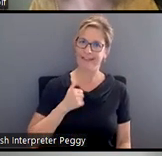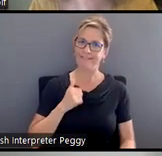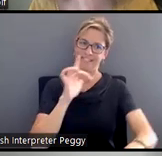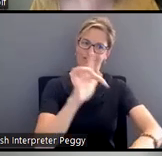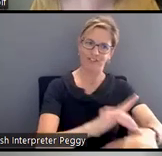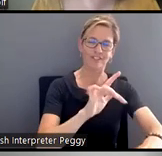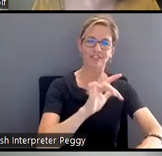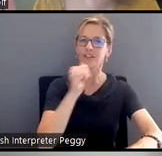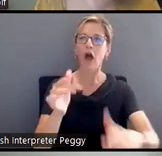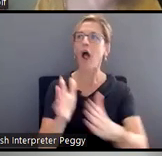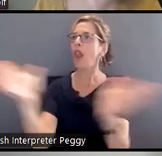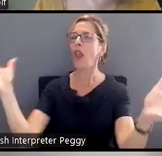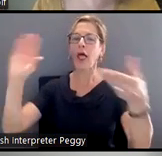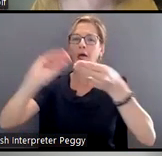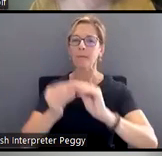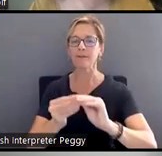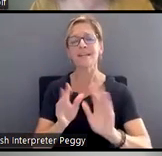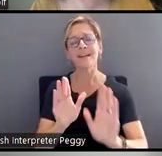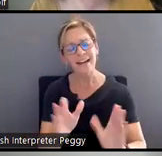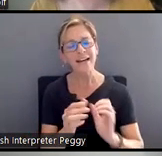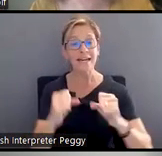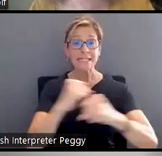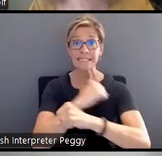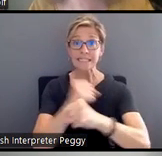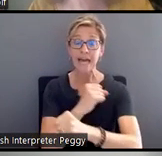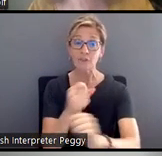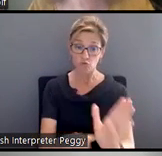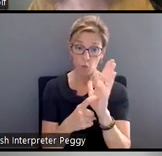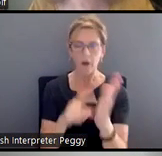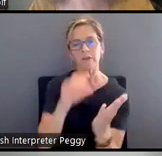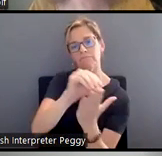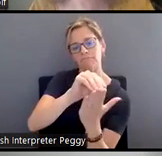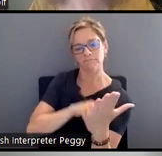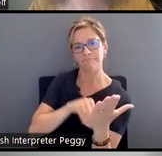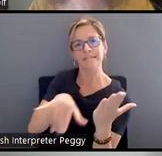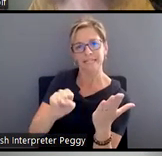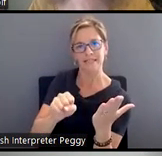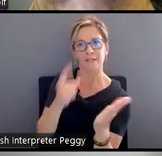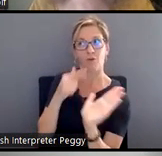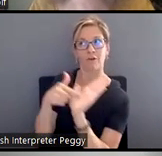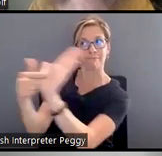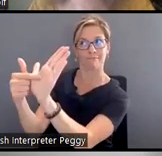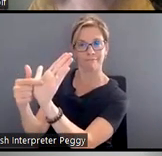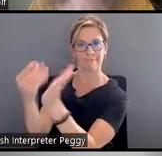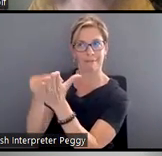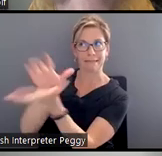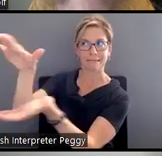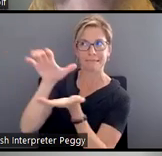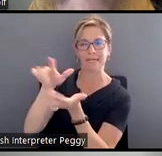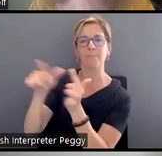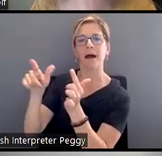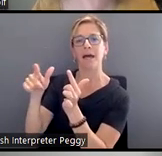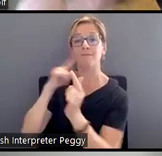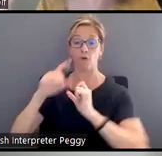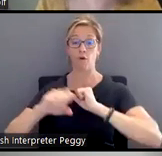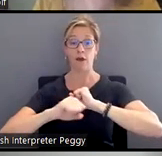do include the stats that are required, but you really think about what part of our